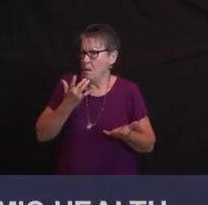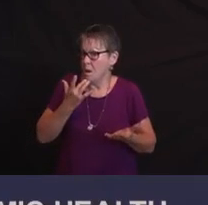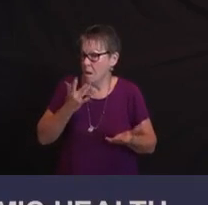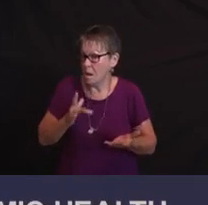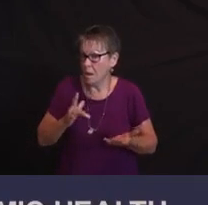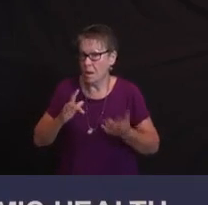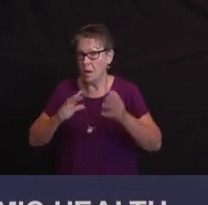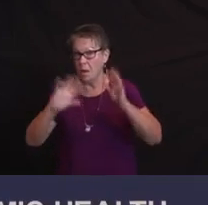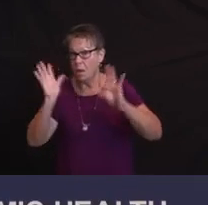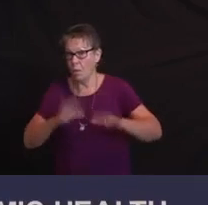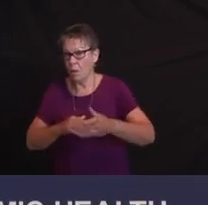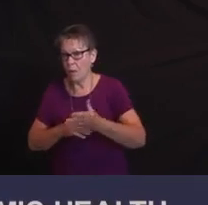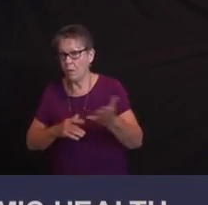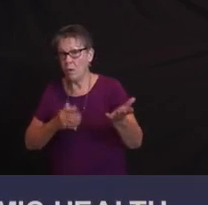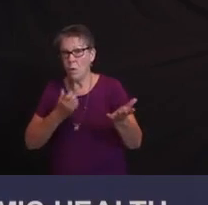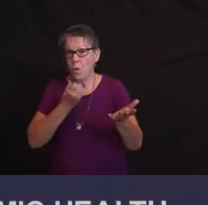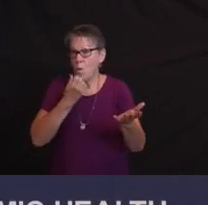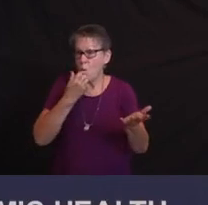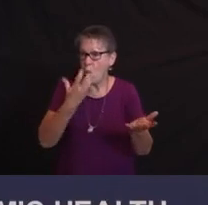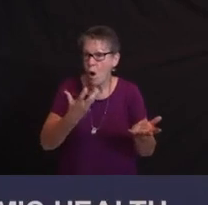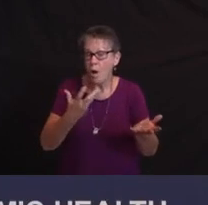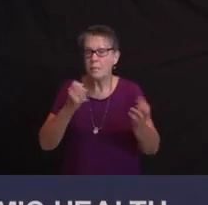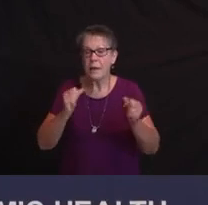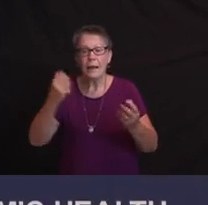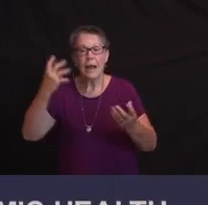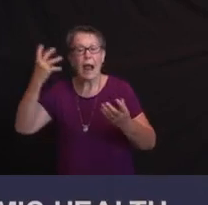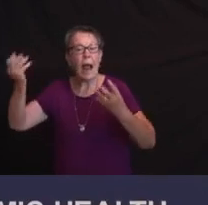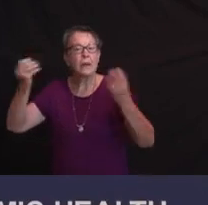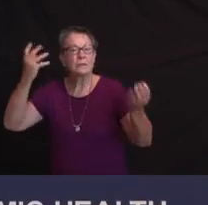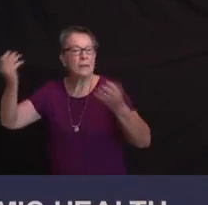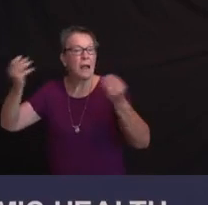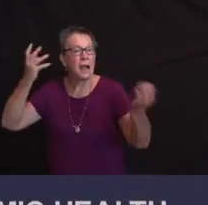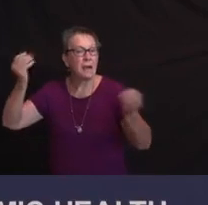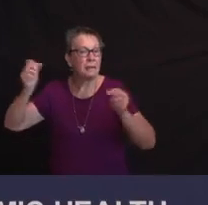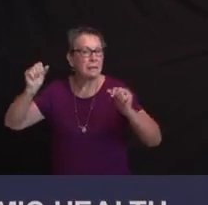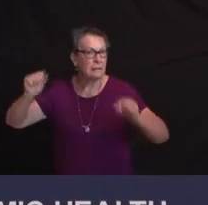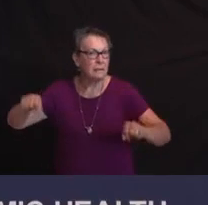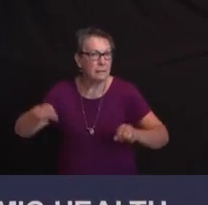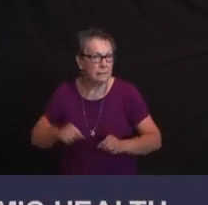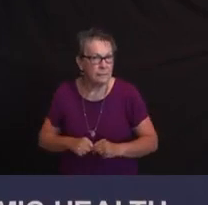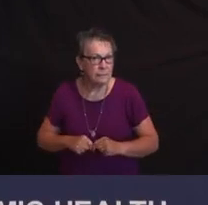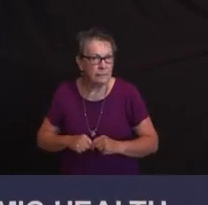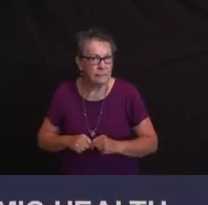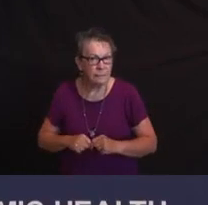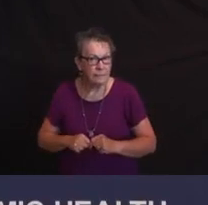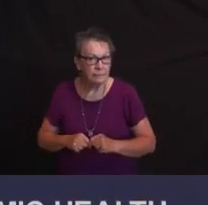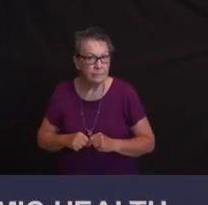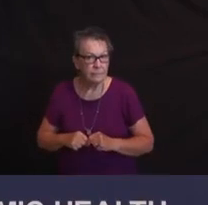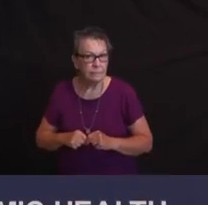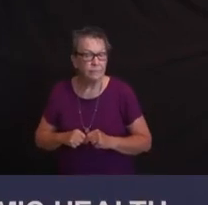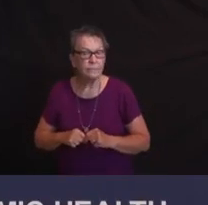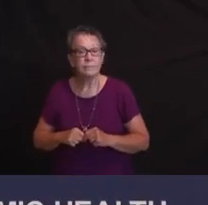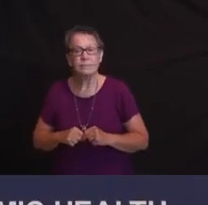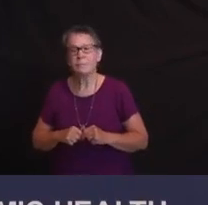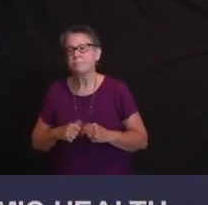I mean, the disinformation figure, there's probably too many to name,